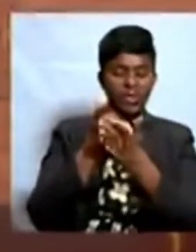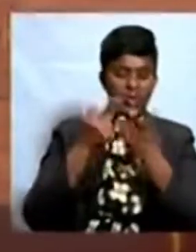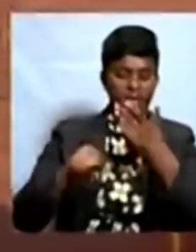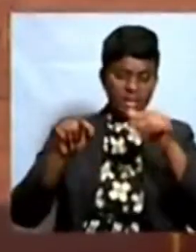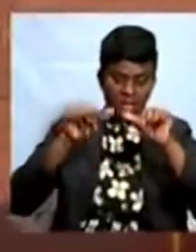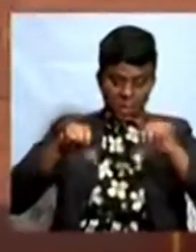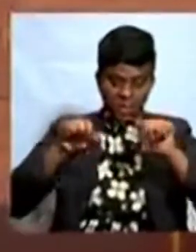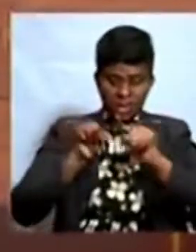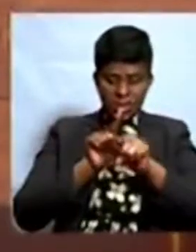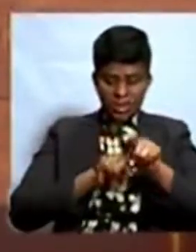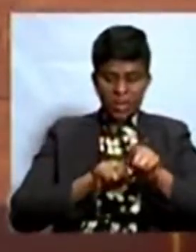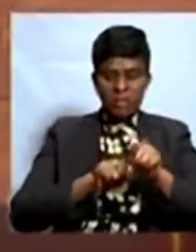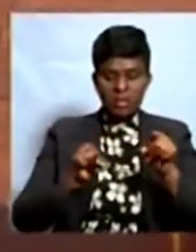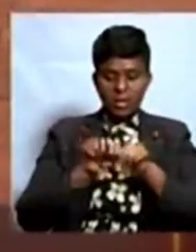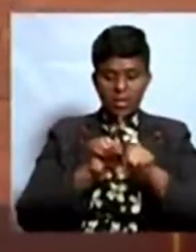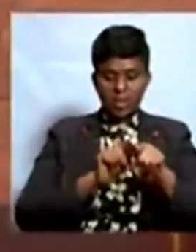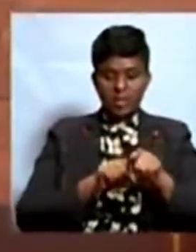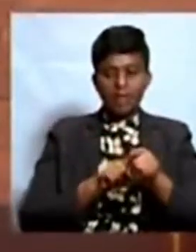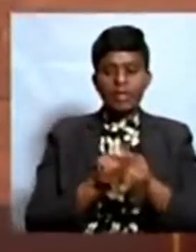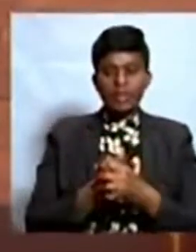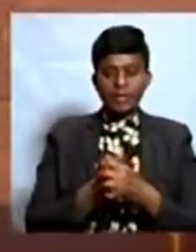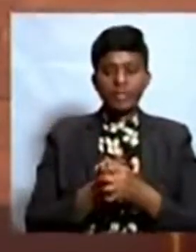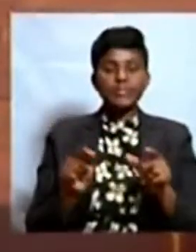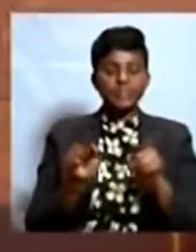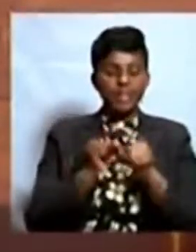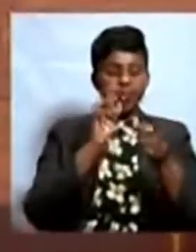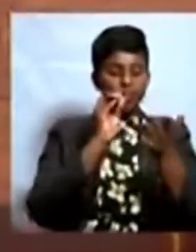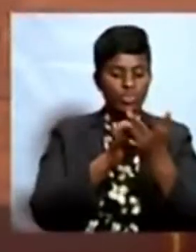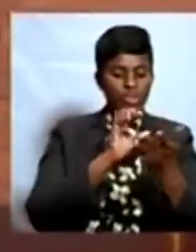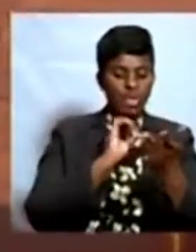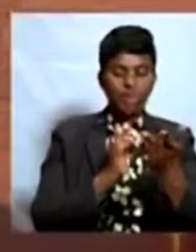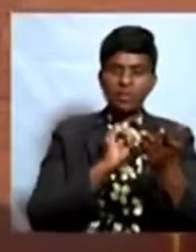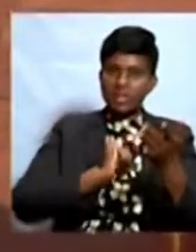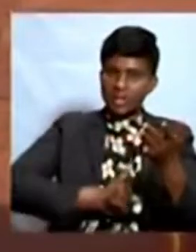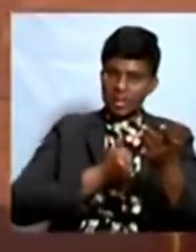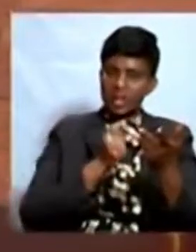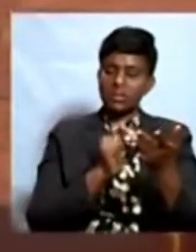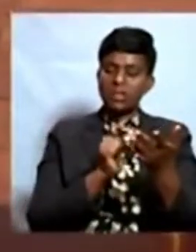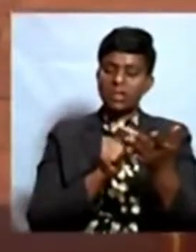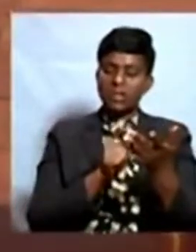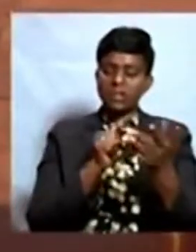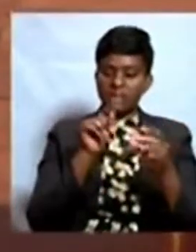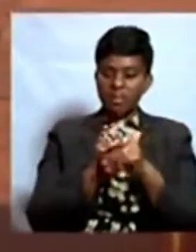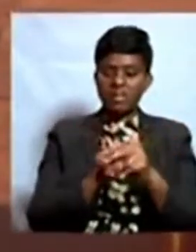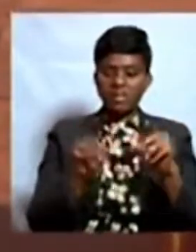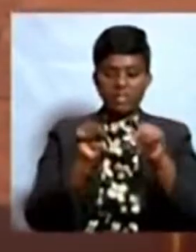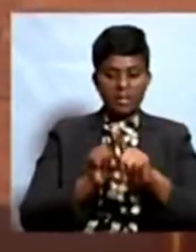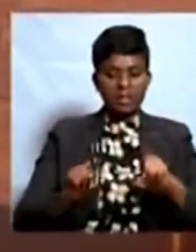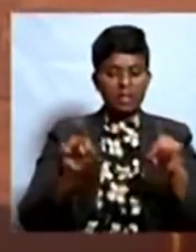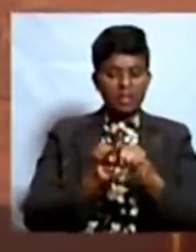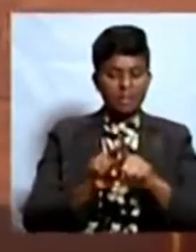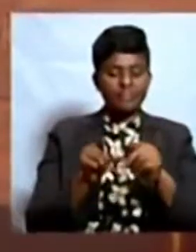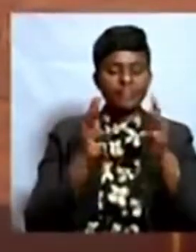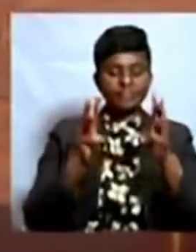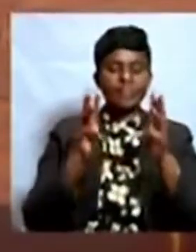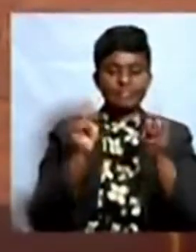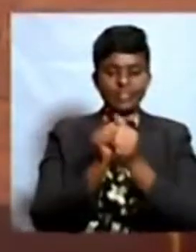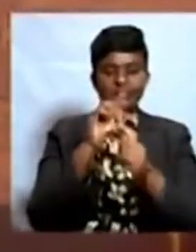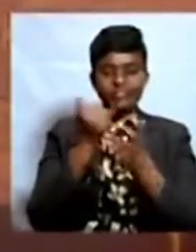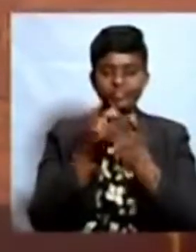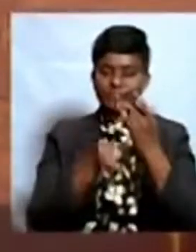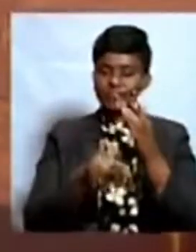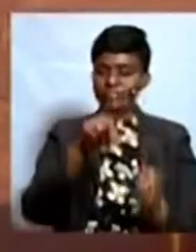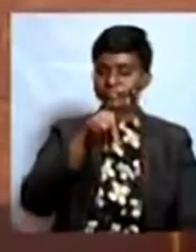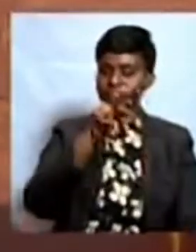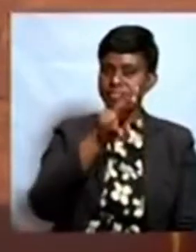audit, and at the same time to put ourselves in the same umbrella regarding the